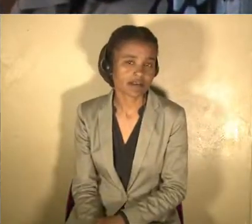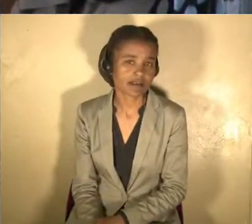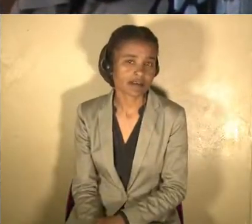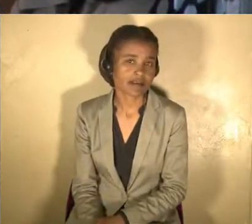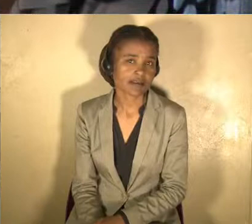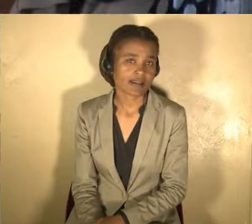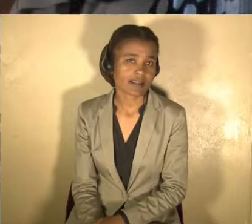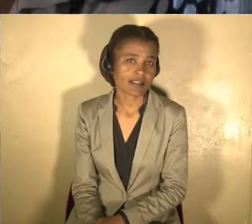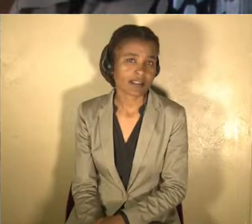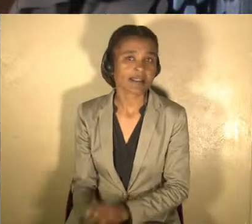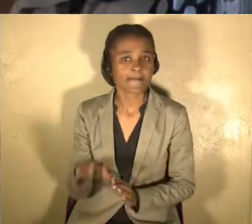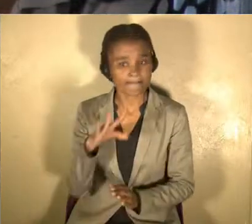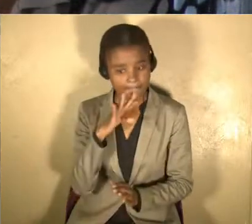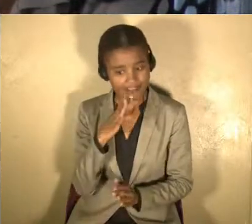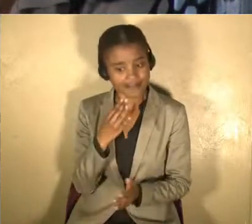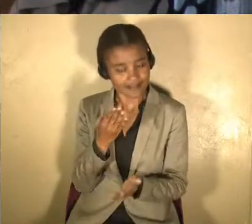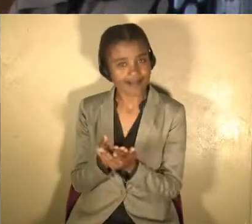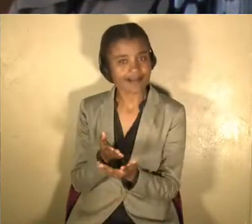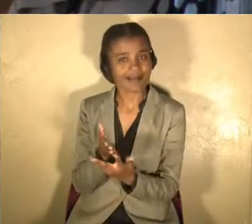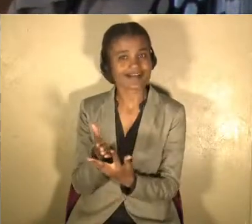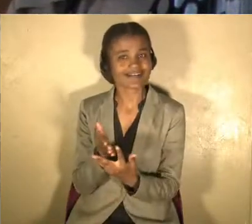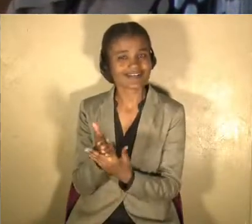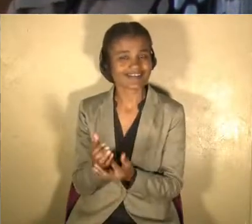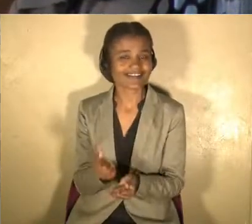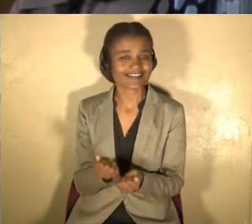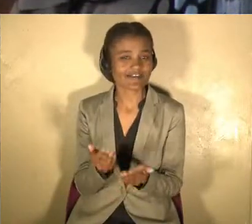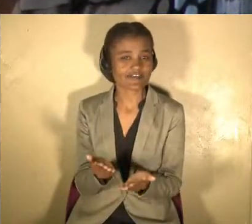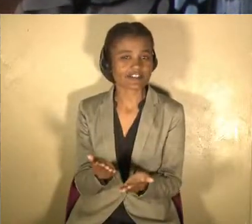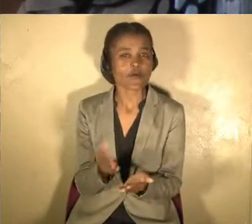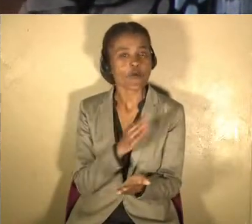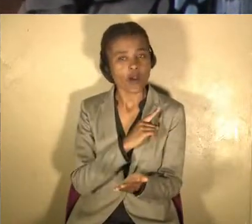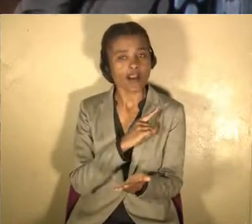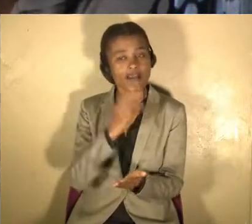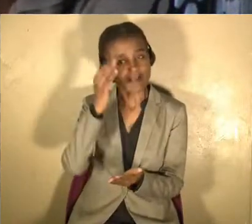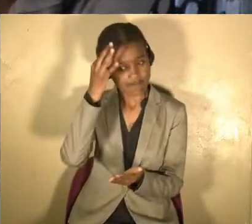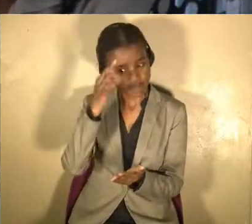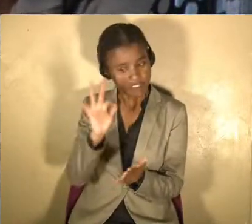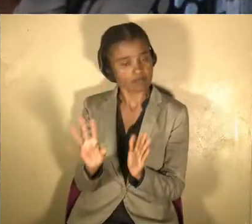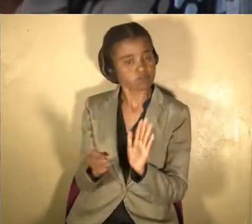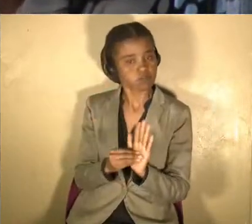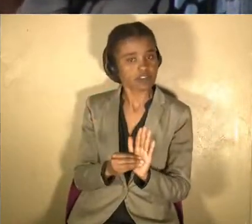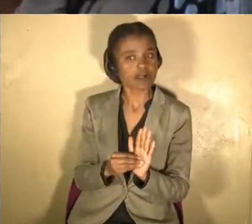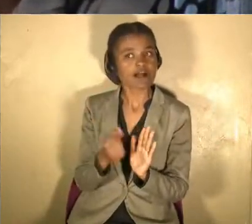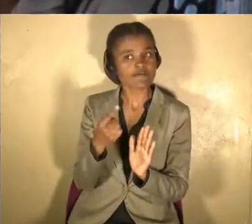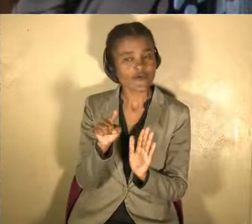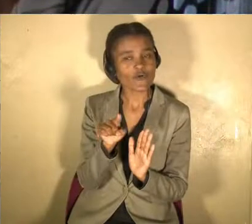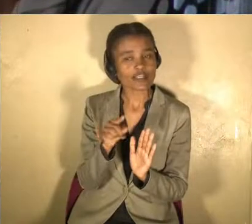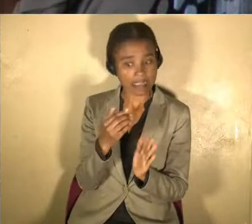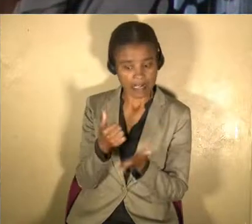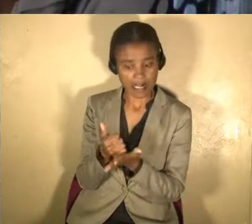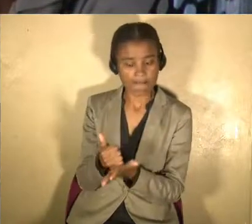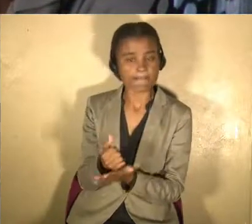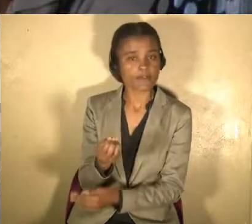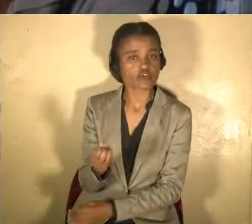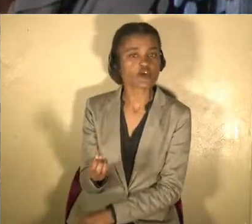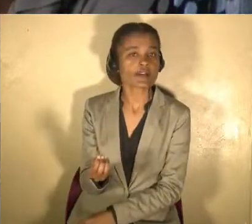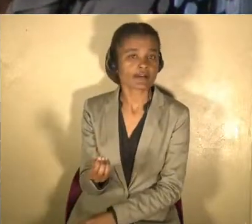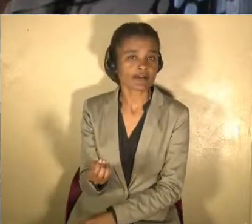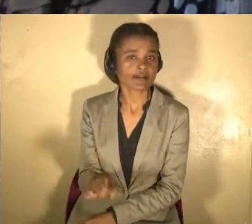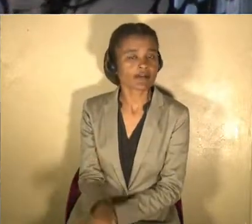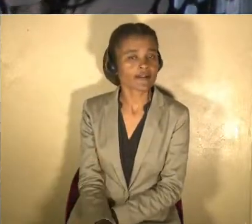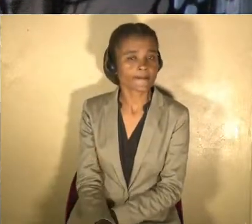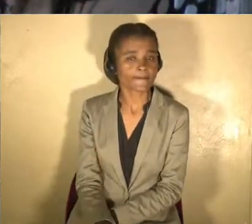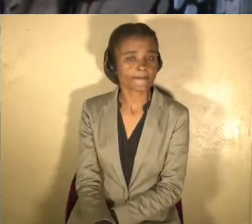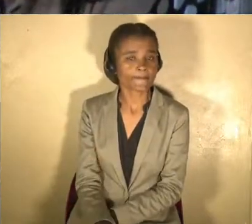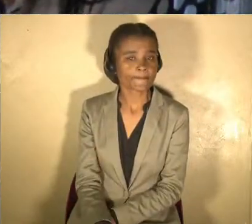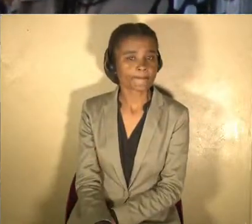that in that space as part of a responsive government. And